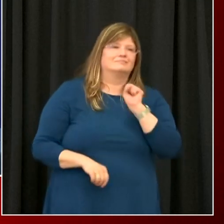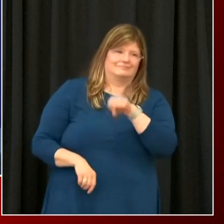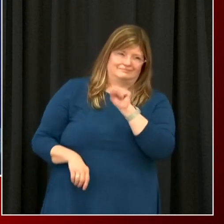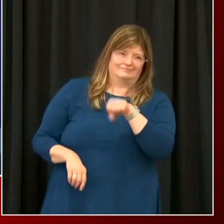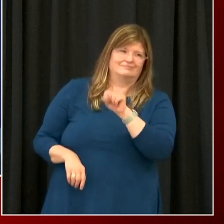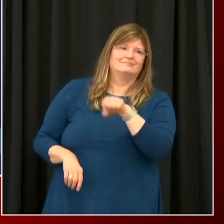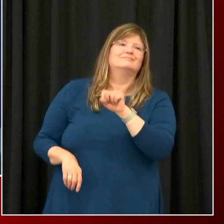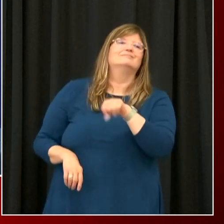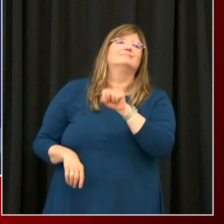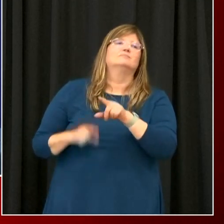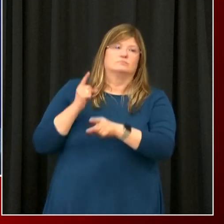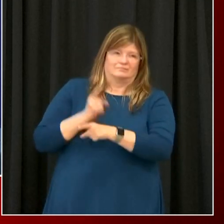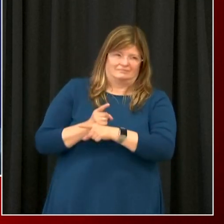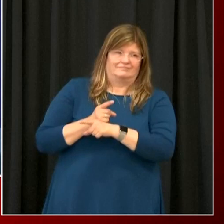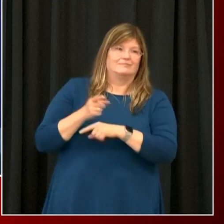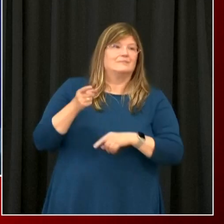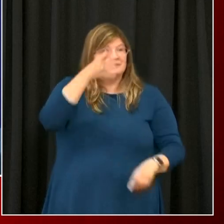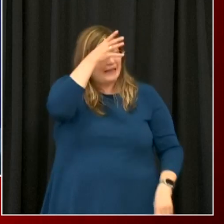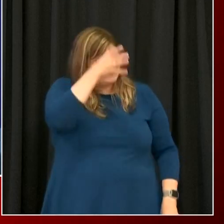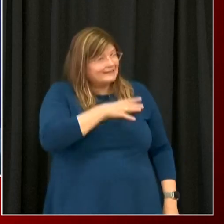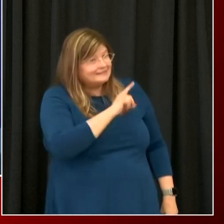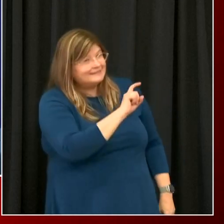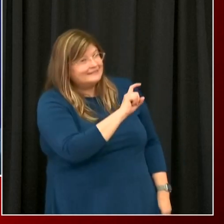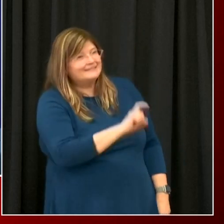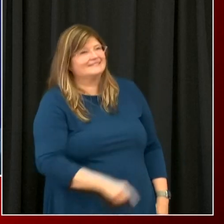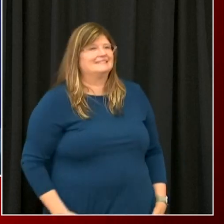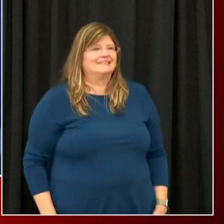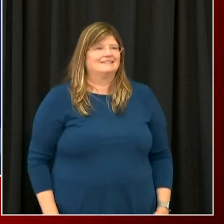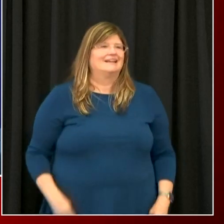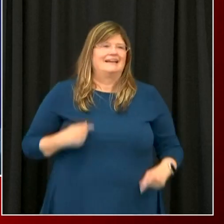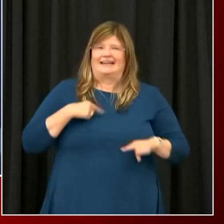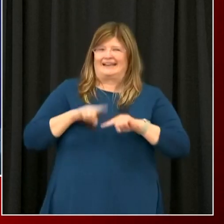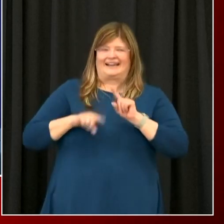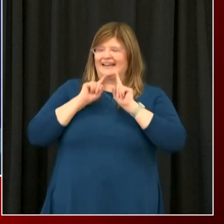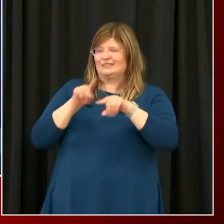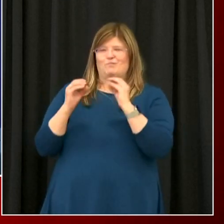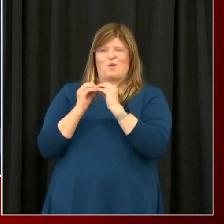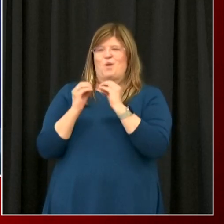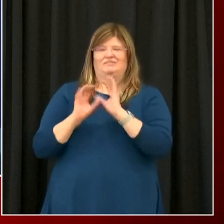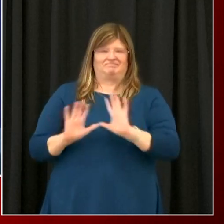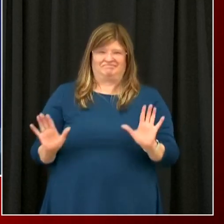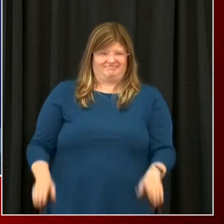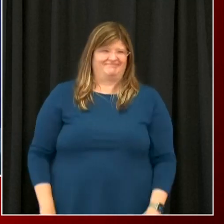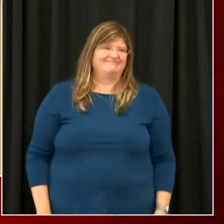It's a male? I can't really talk any more specifics about it.